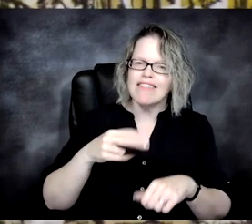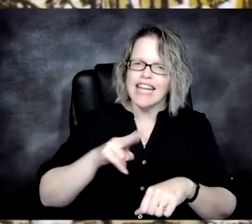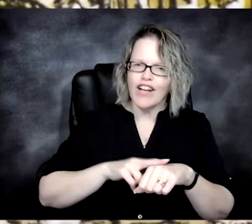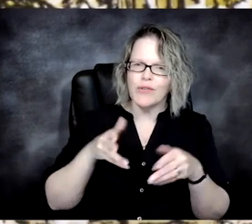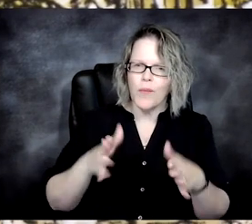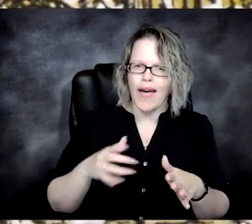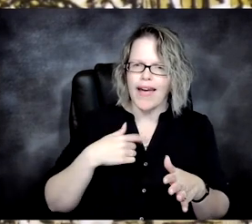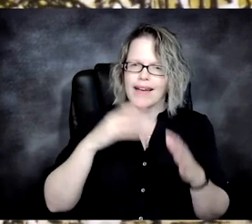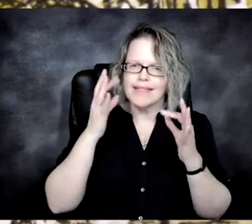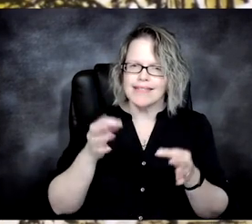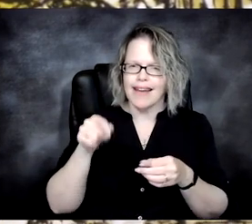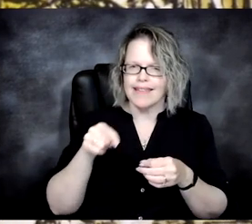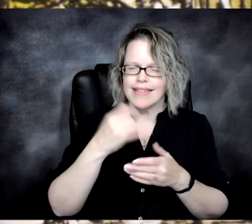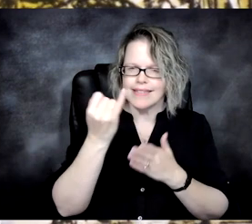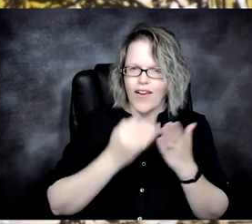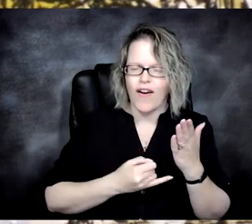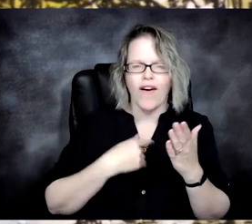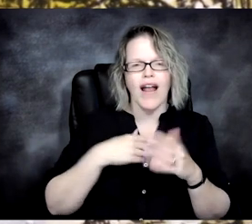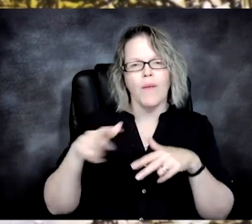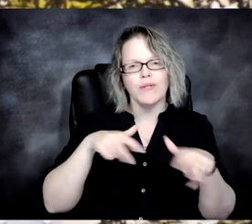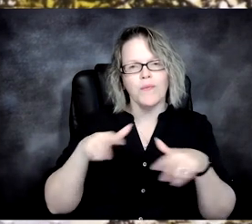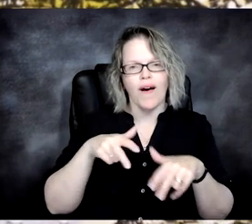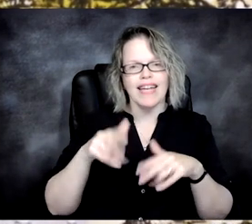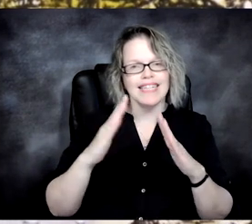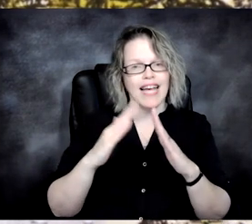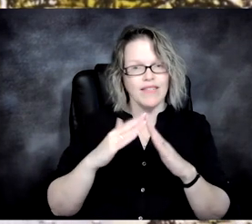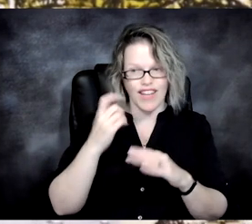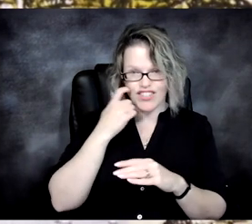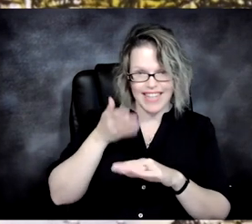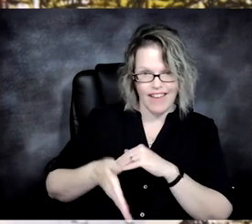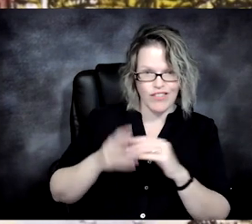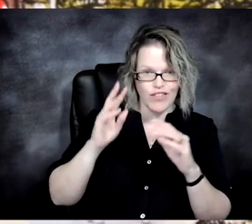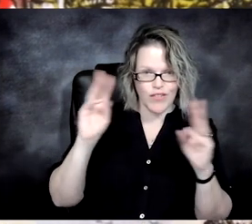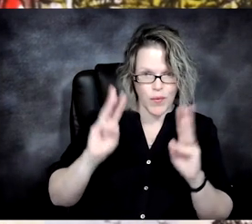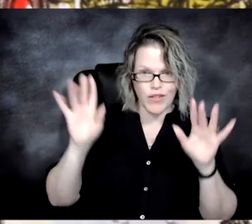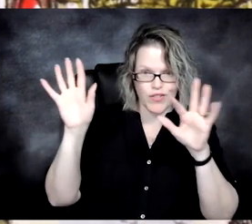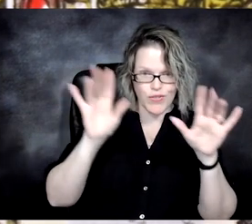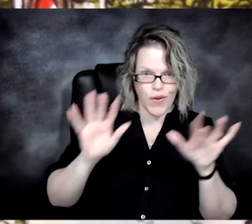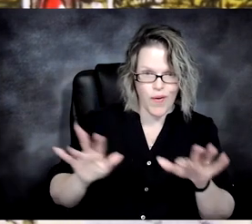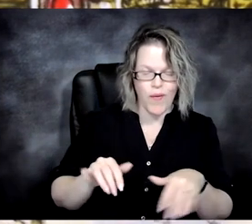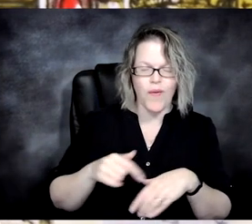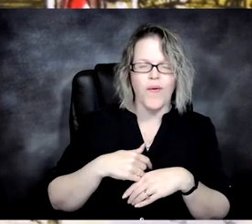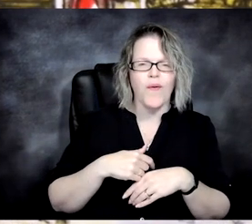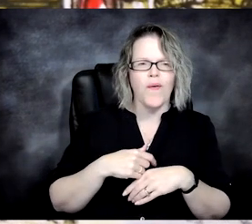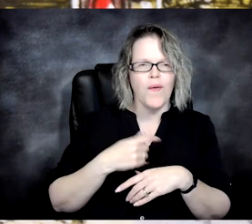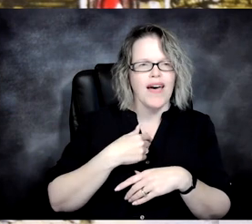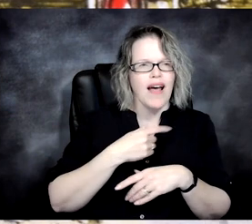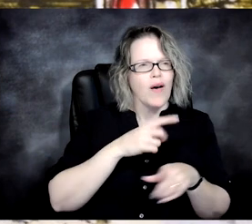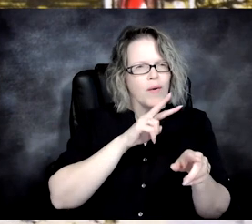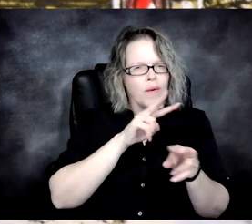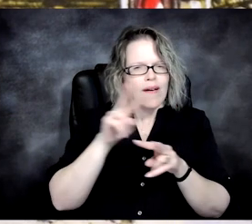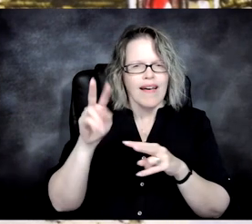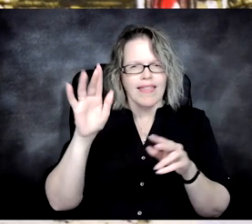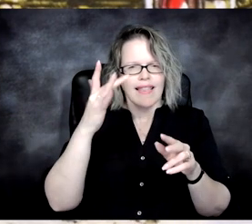way. I was walking around downtown after this year's snowstorm, and I appreciated, you know, the light and